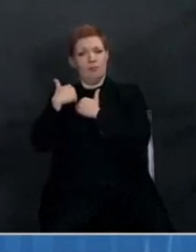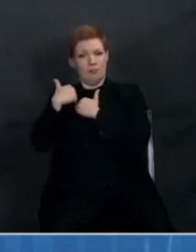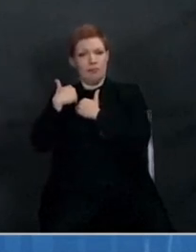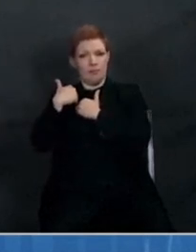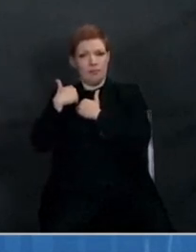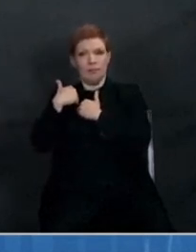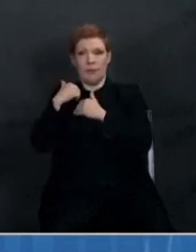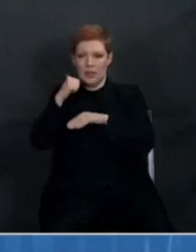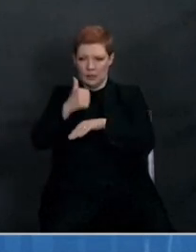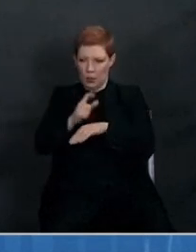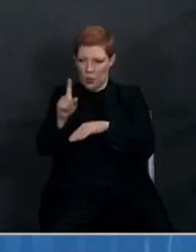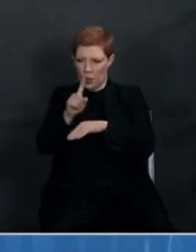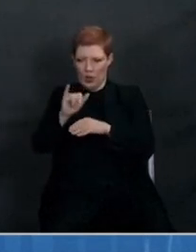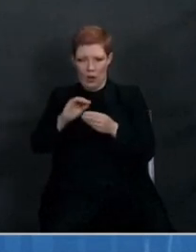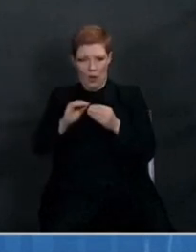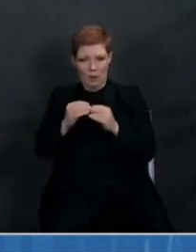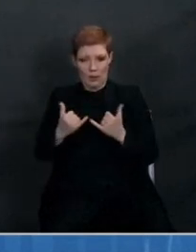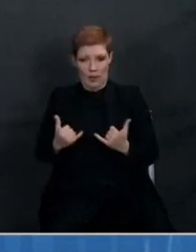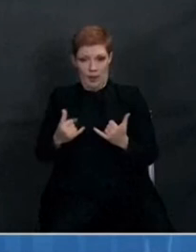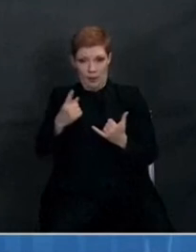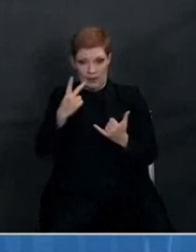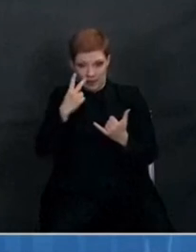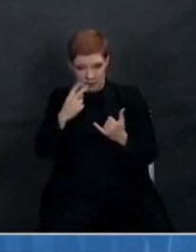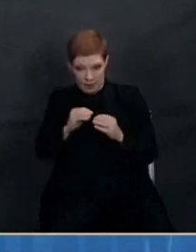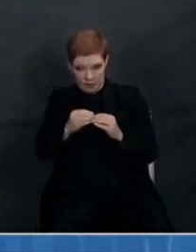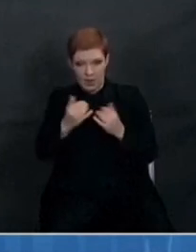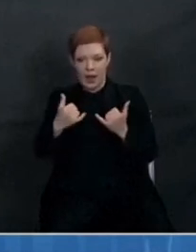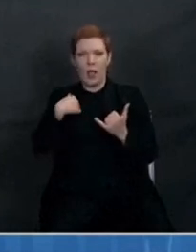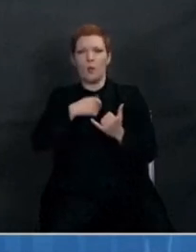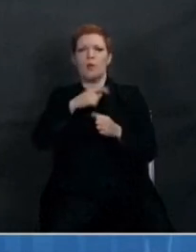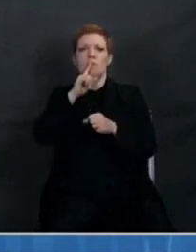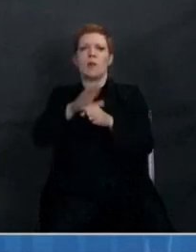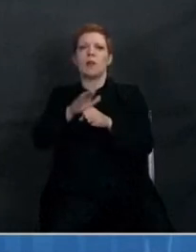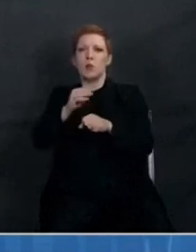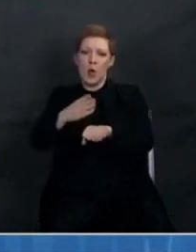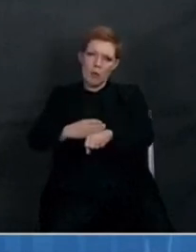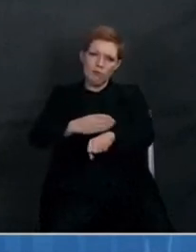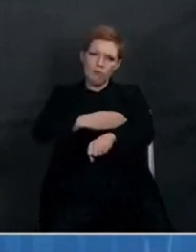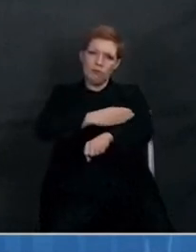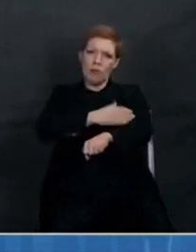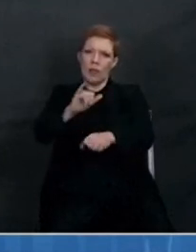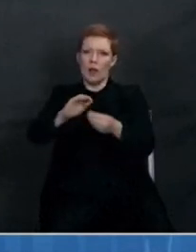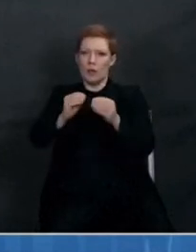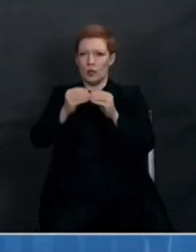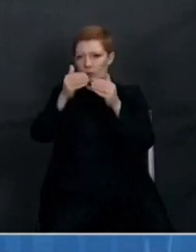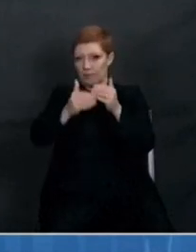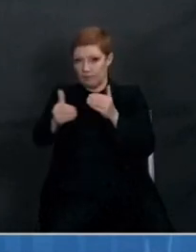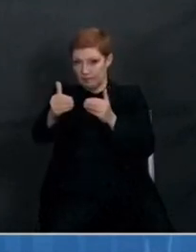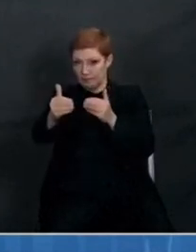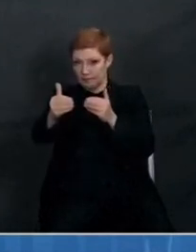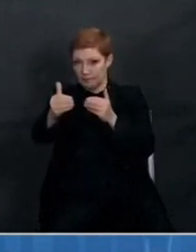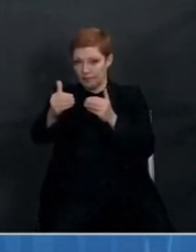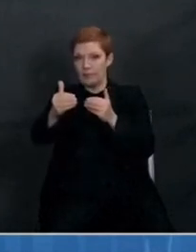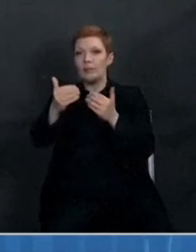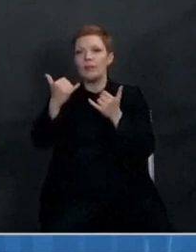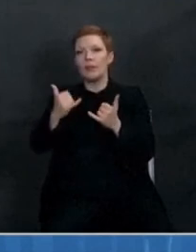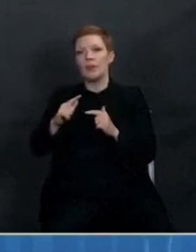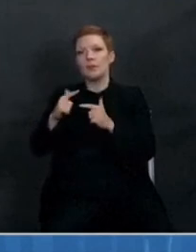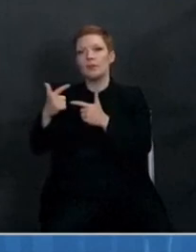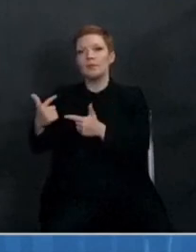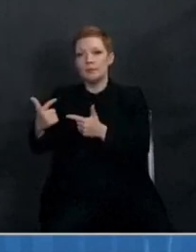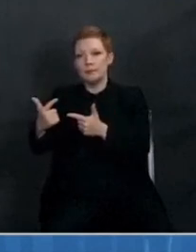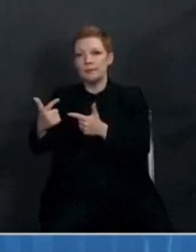for where things are and to let everyone know that we're committed to making progress from here on out. So thank you for your time. And with that, I'll turn it back over to you,